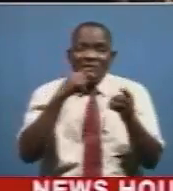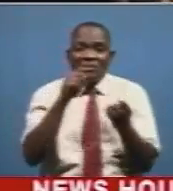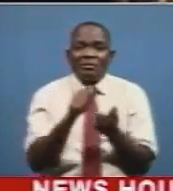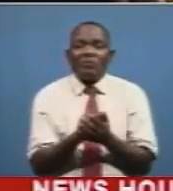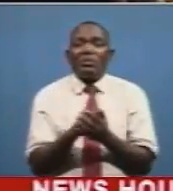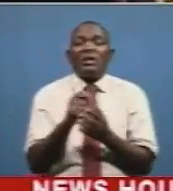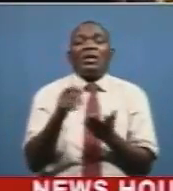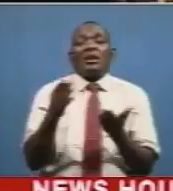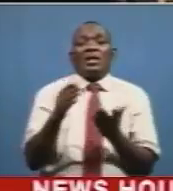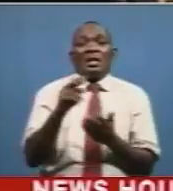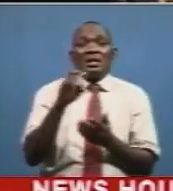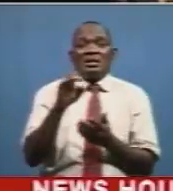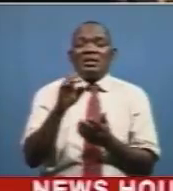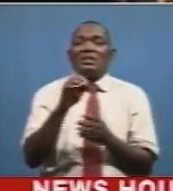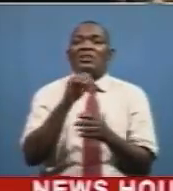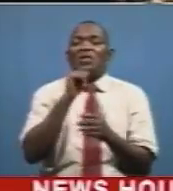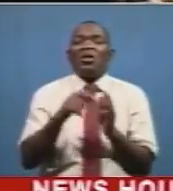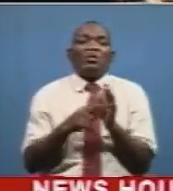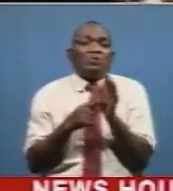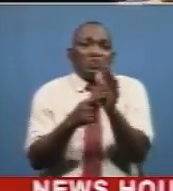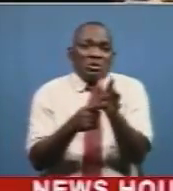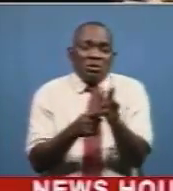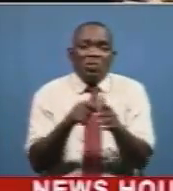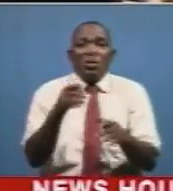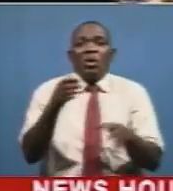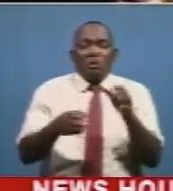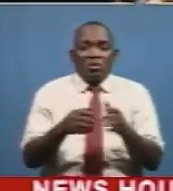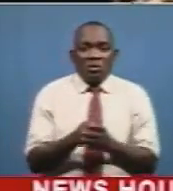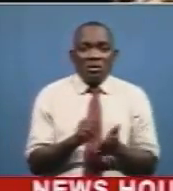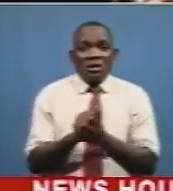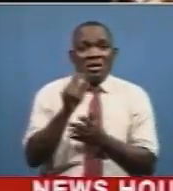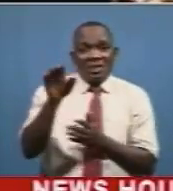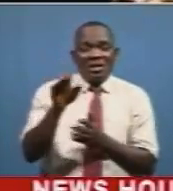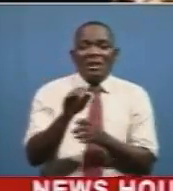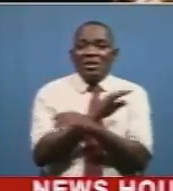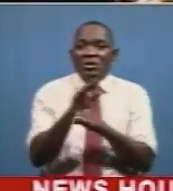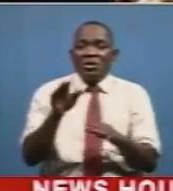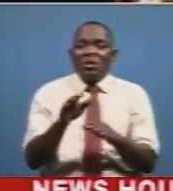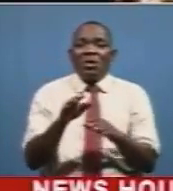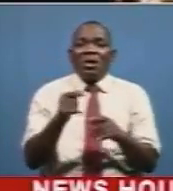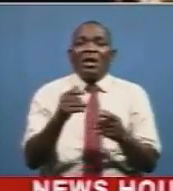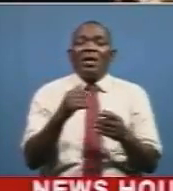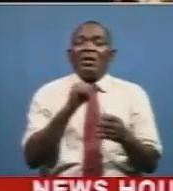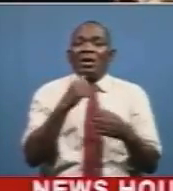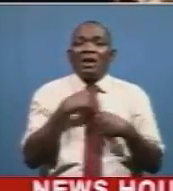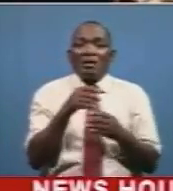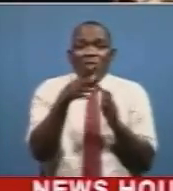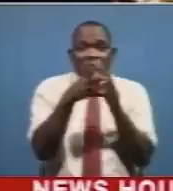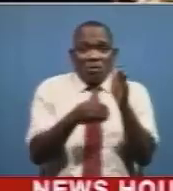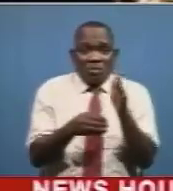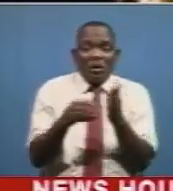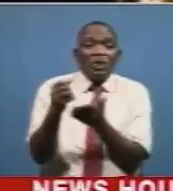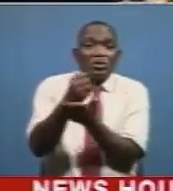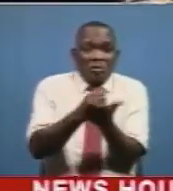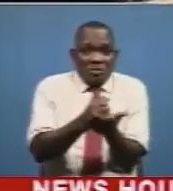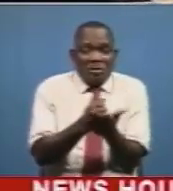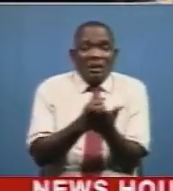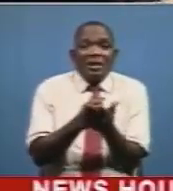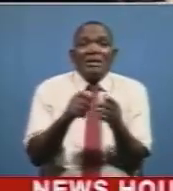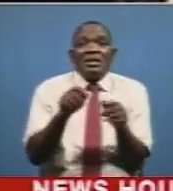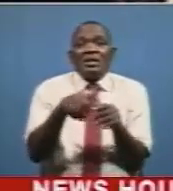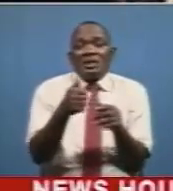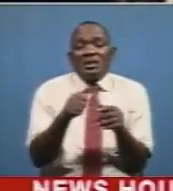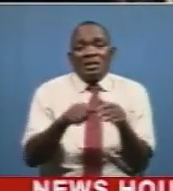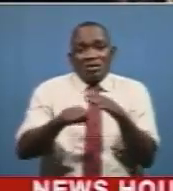the petitioner had not demonstrated to the court that they were not in possession of copies of the documents, and